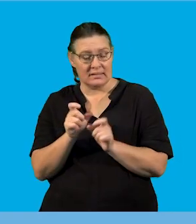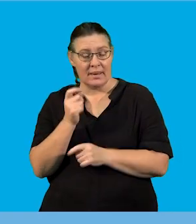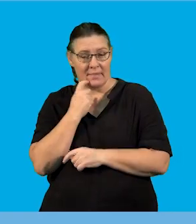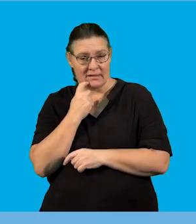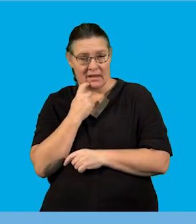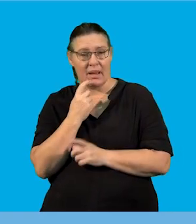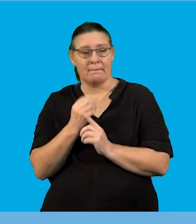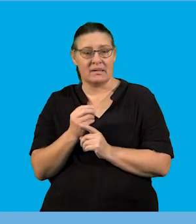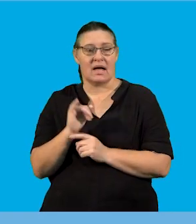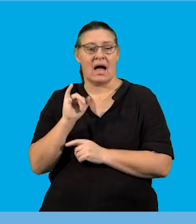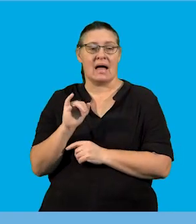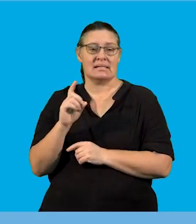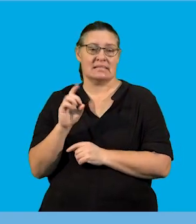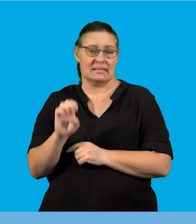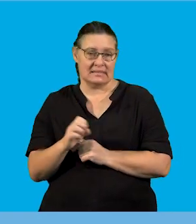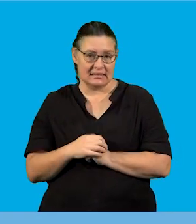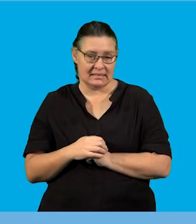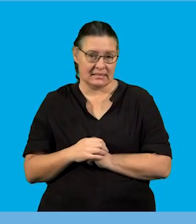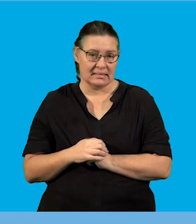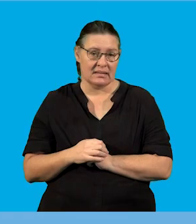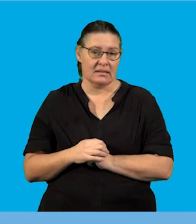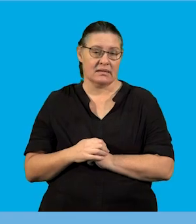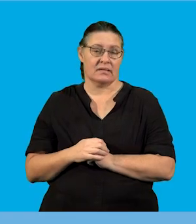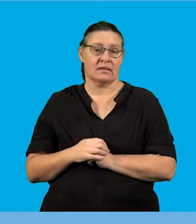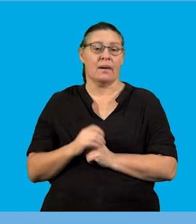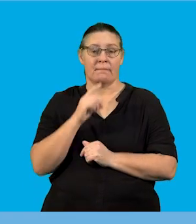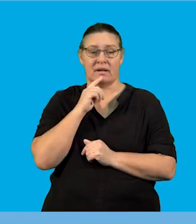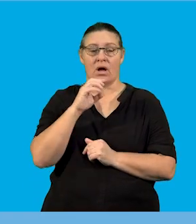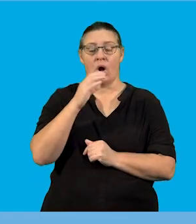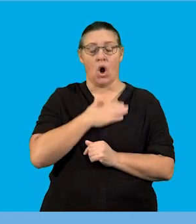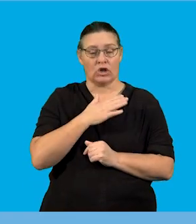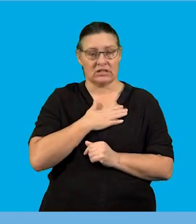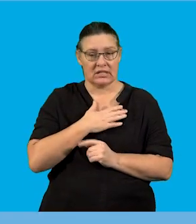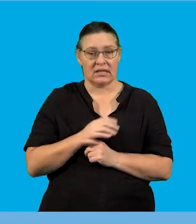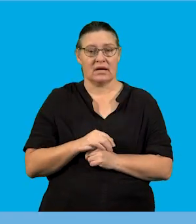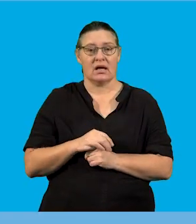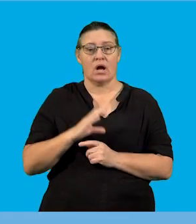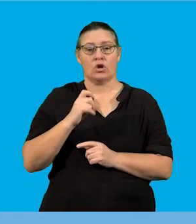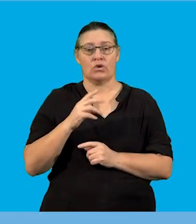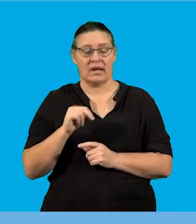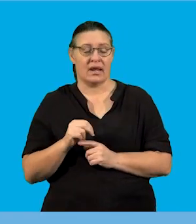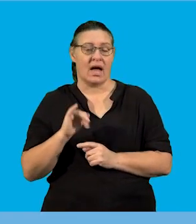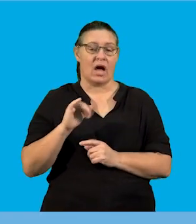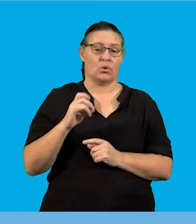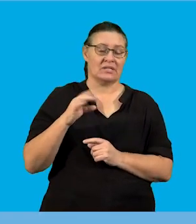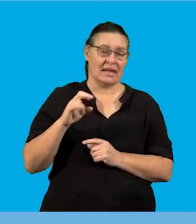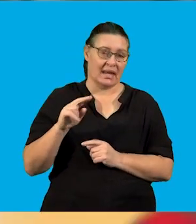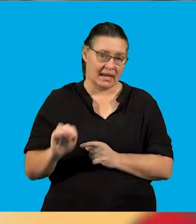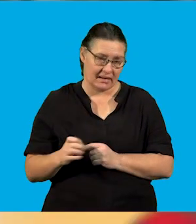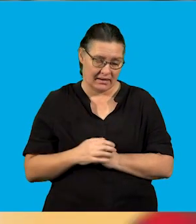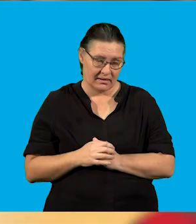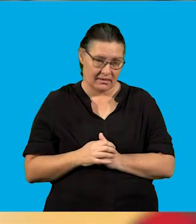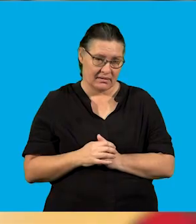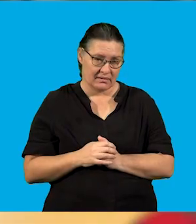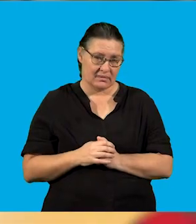that nonmetal must have the ending IDE. Remember, our nonmetals include oxygen, chlorine,